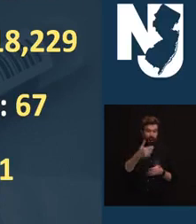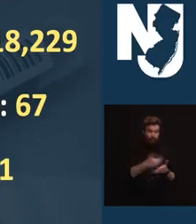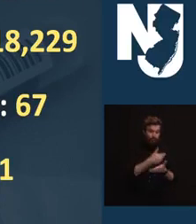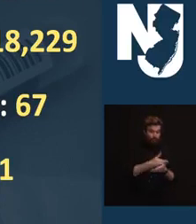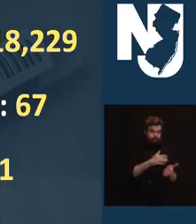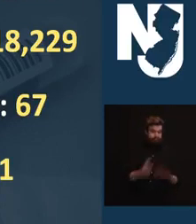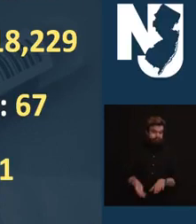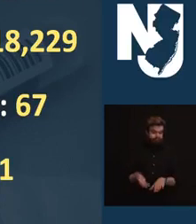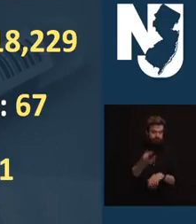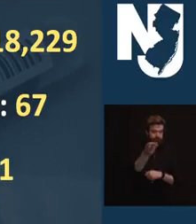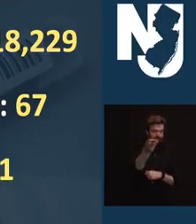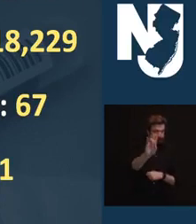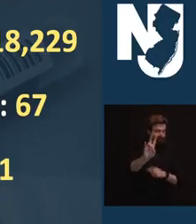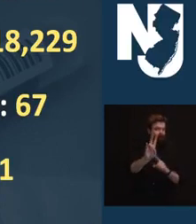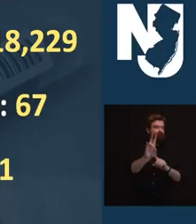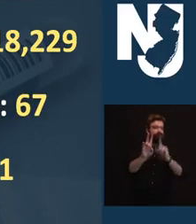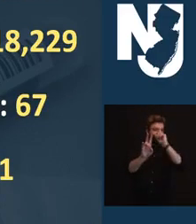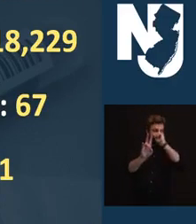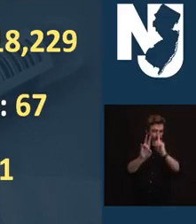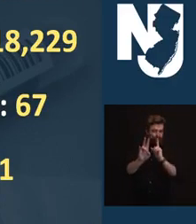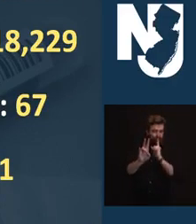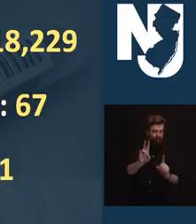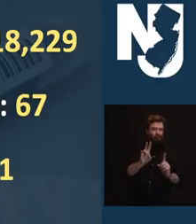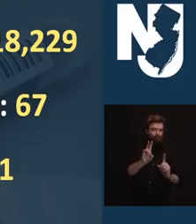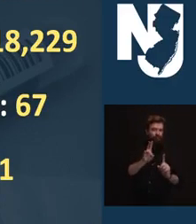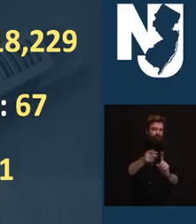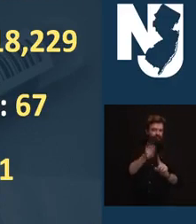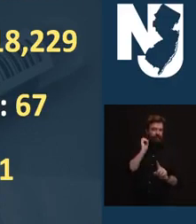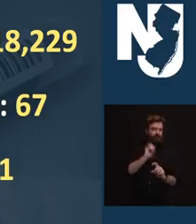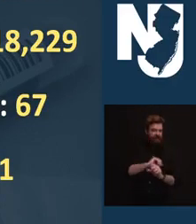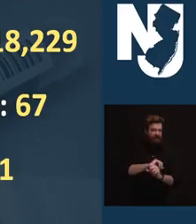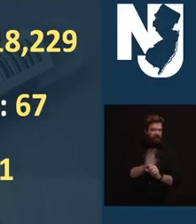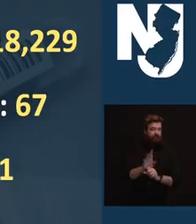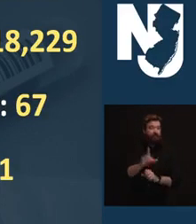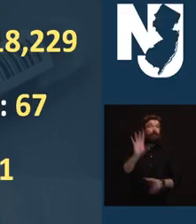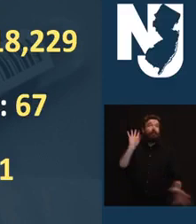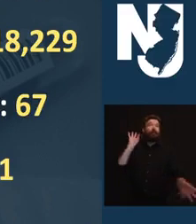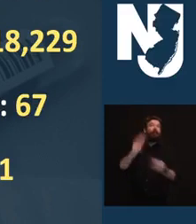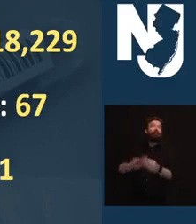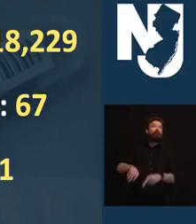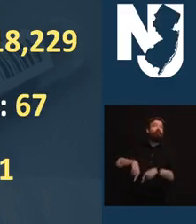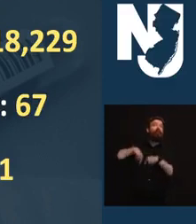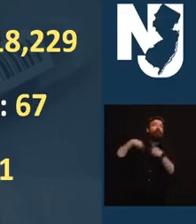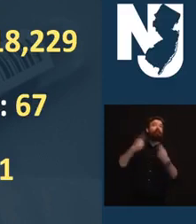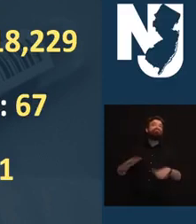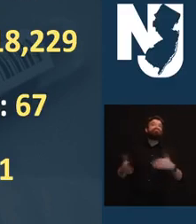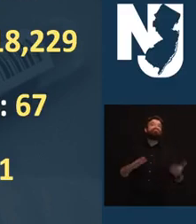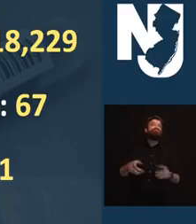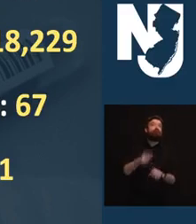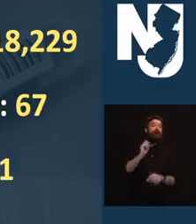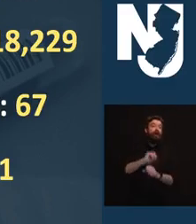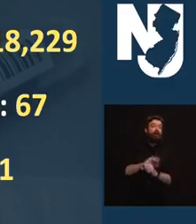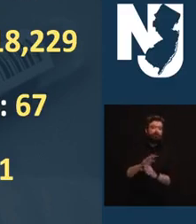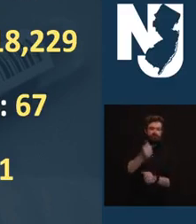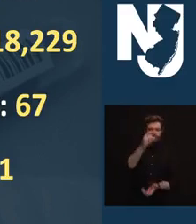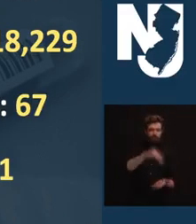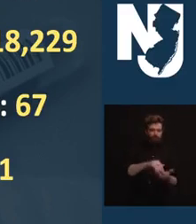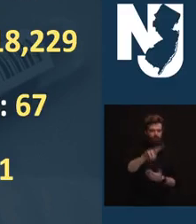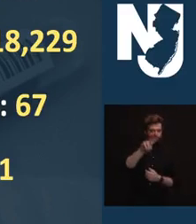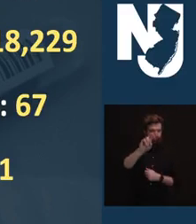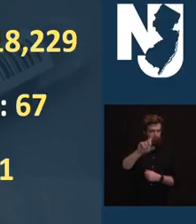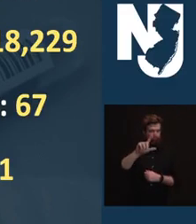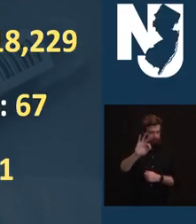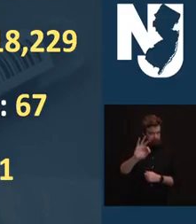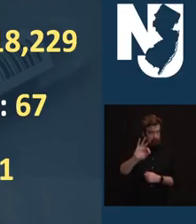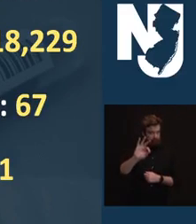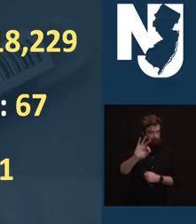with a heavy heart, giving us a total now of 18,229 confirmed from COVID